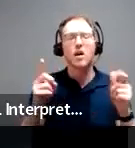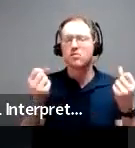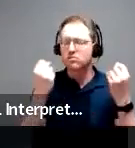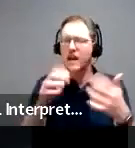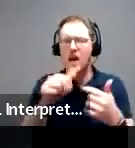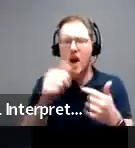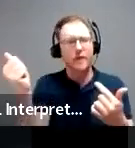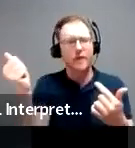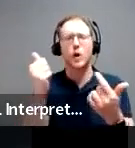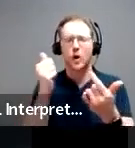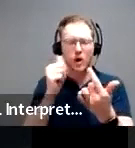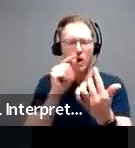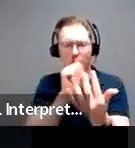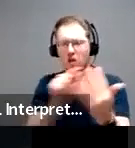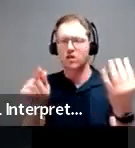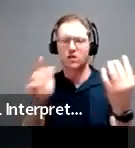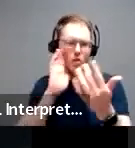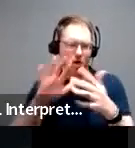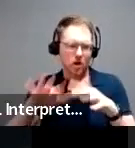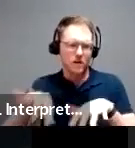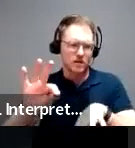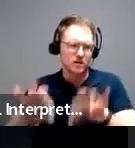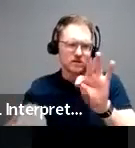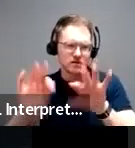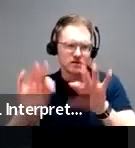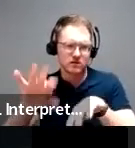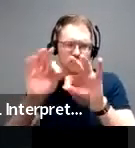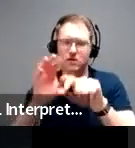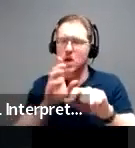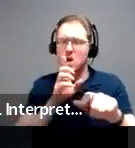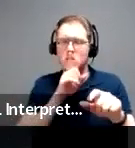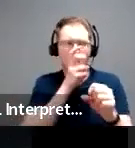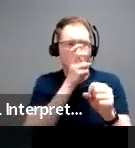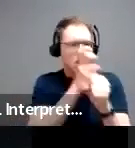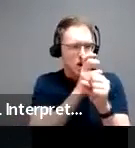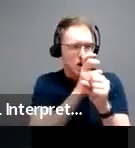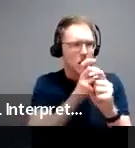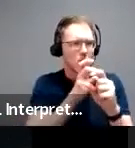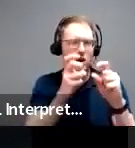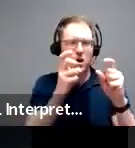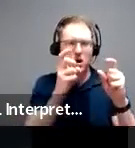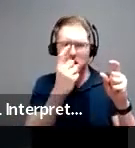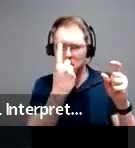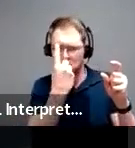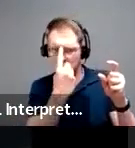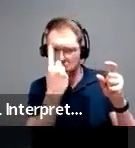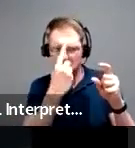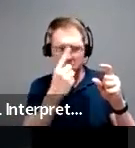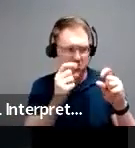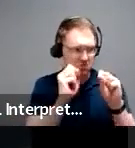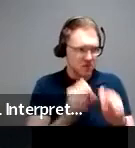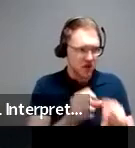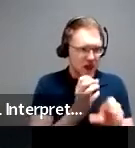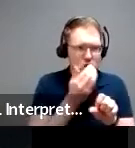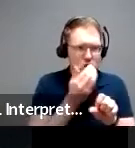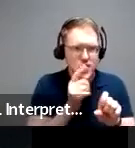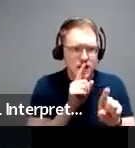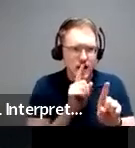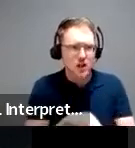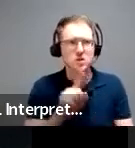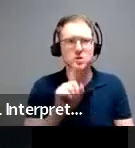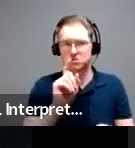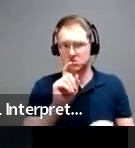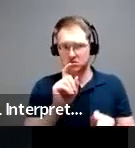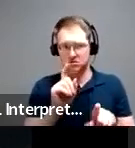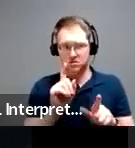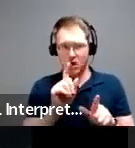will make, because it's extremely difficult and not even clear that we can get a good answer to whether there could be a